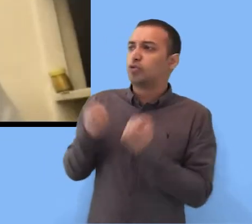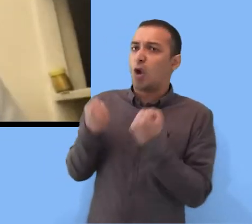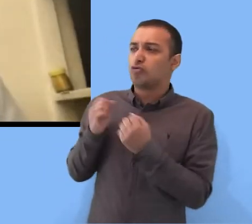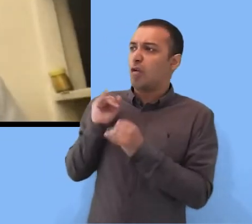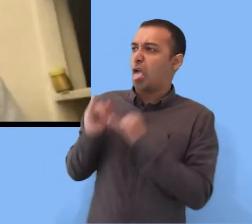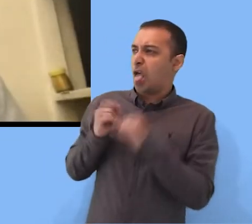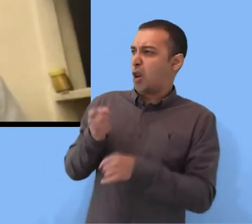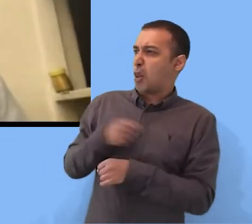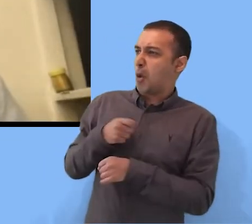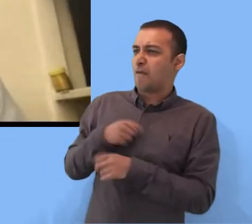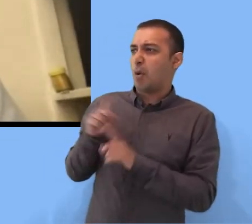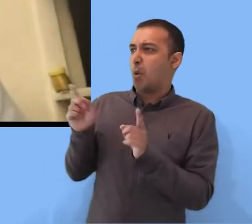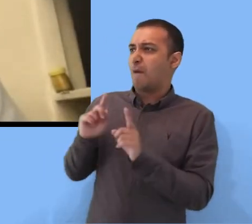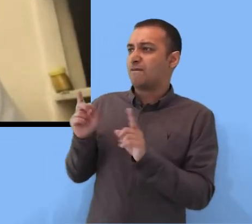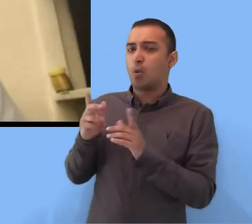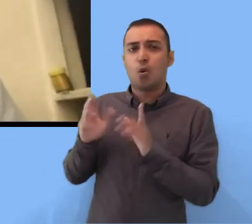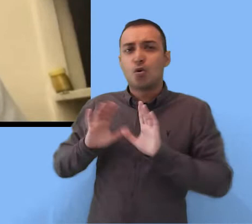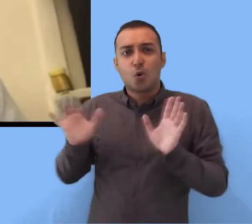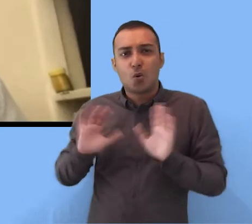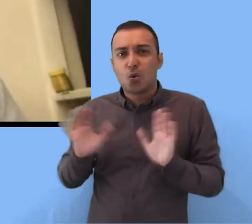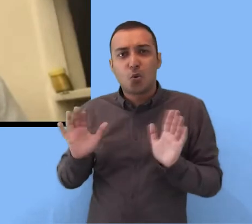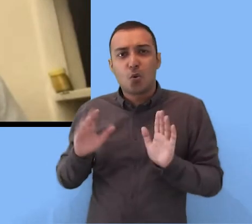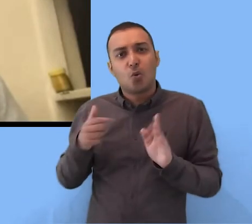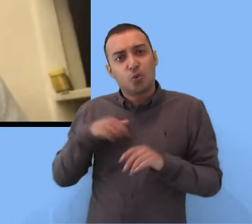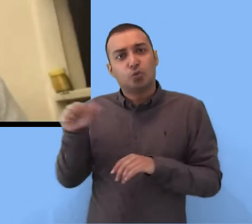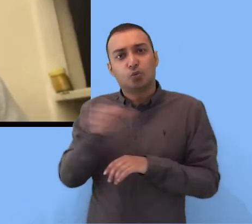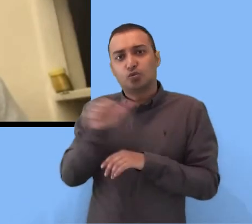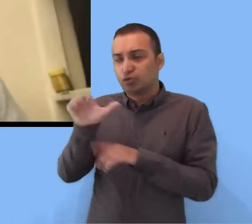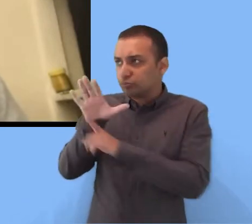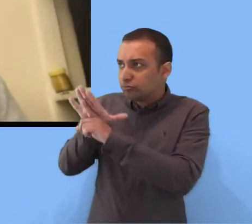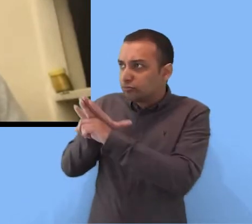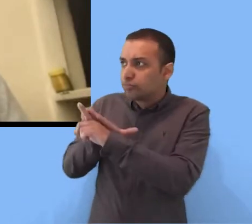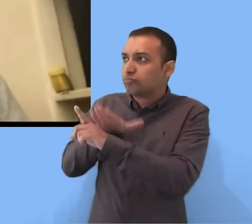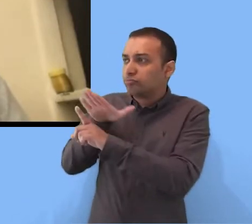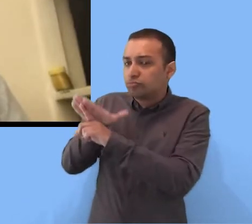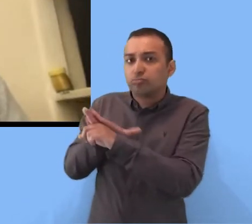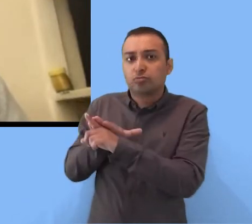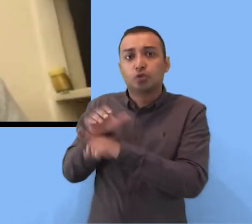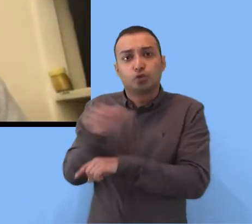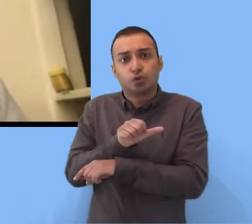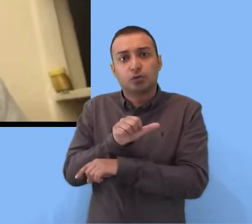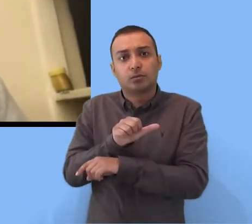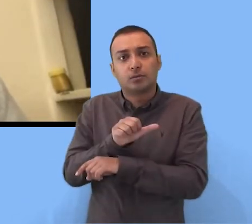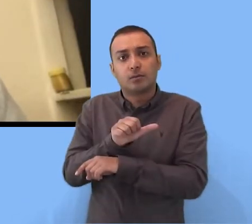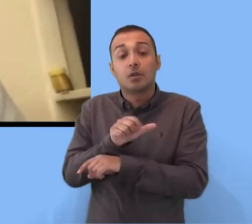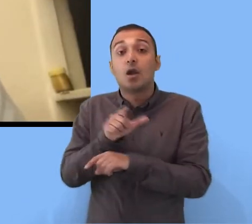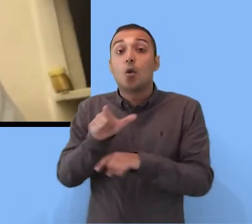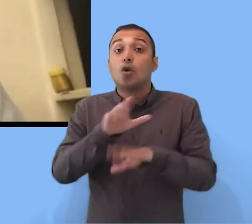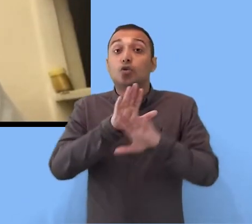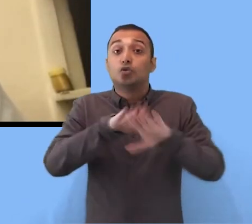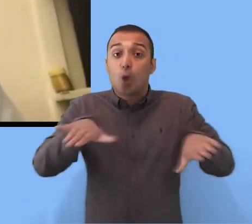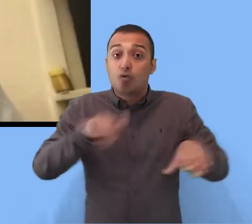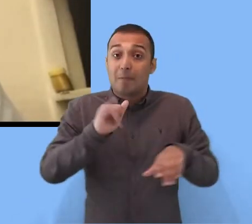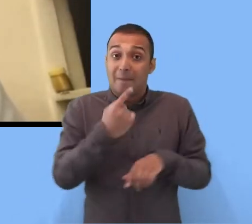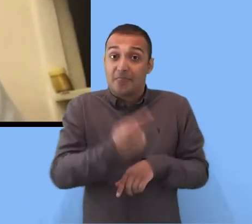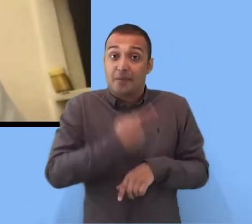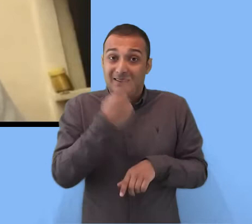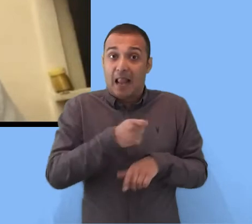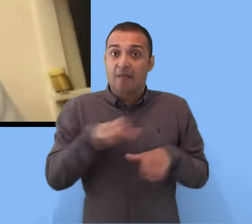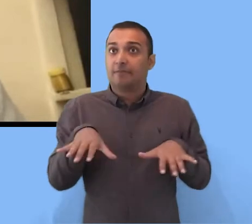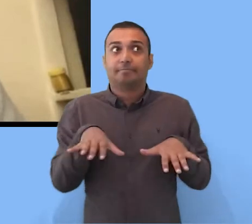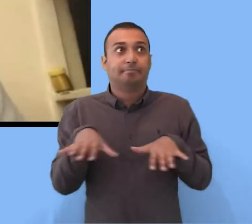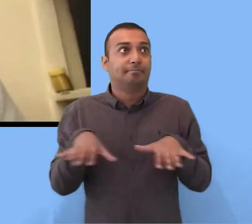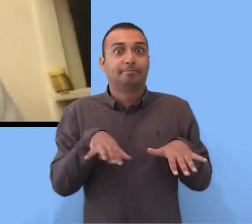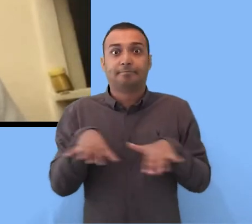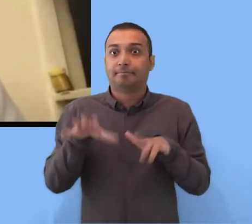As children are settling in, parents are transitioning too. And some may handle this transitioning